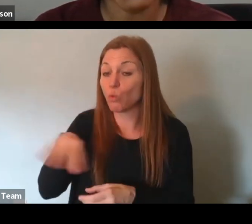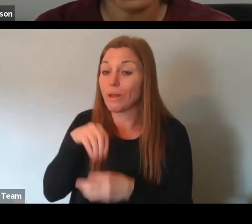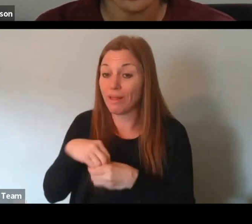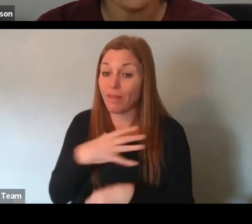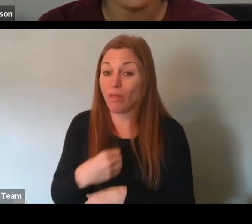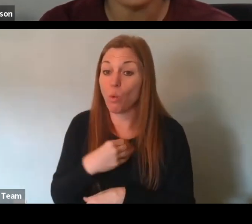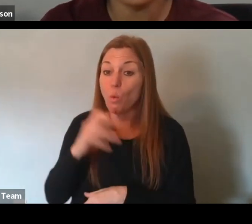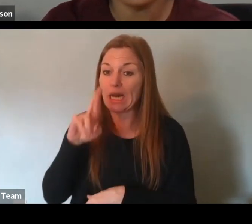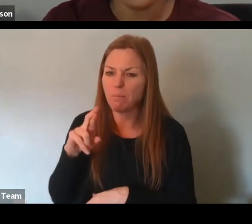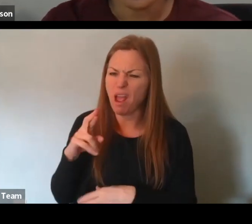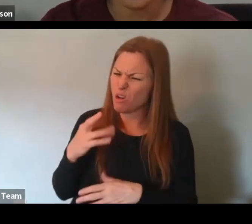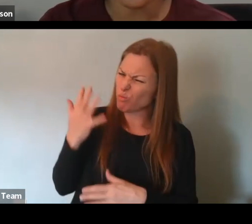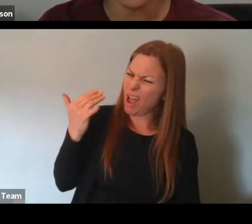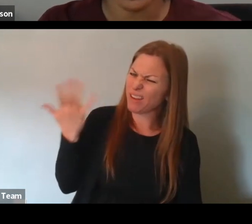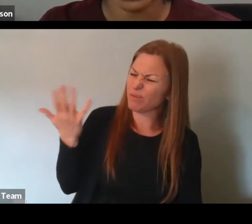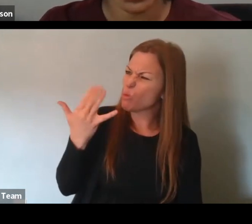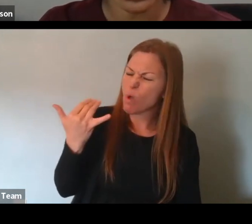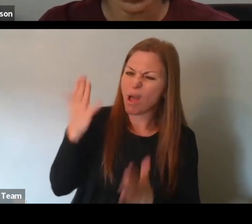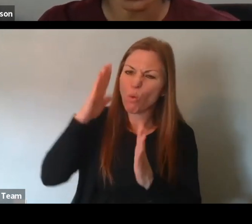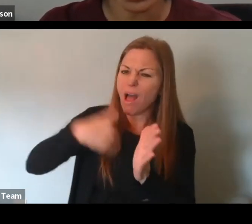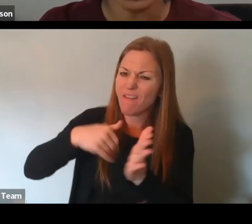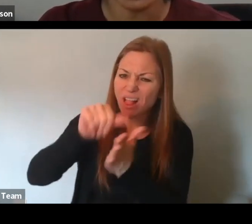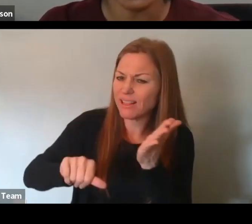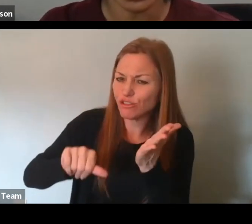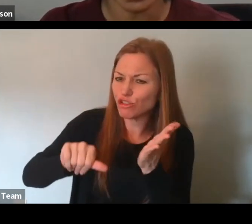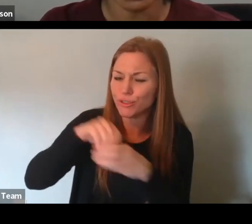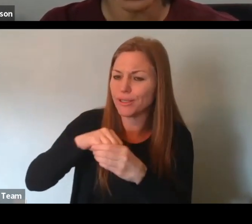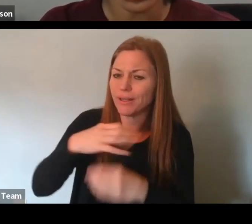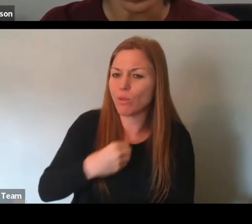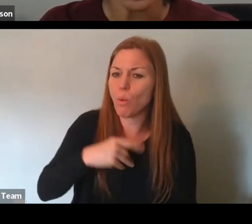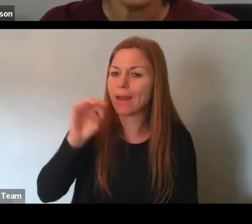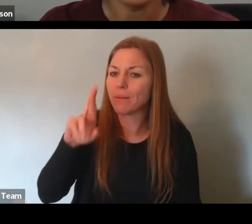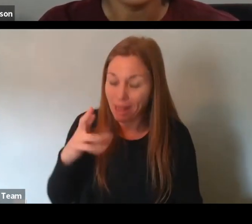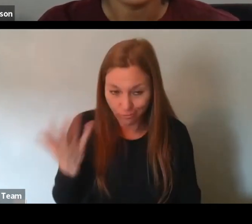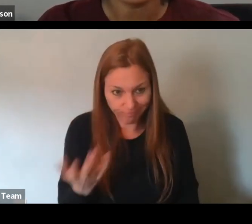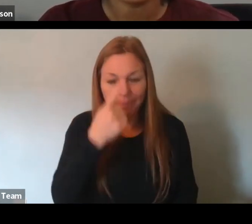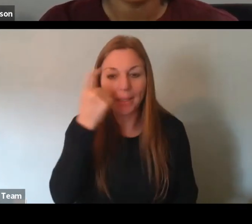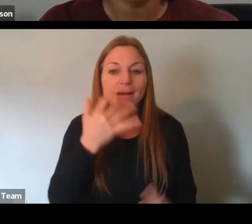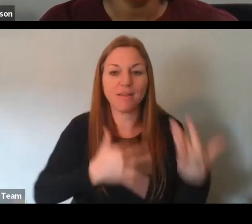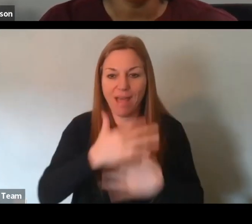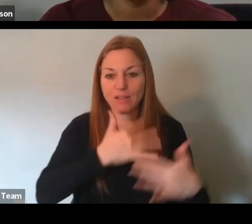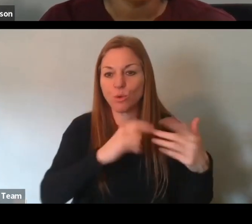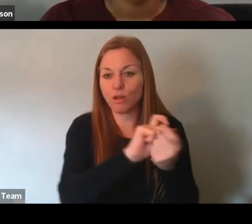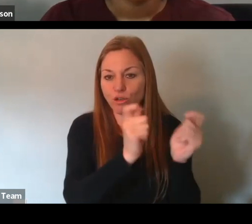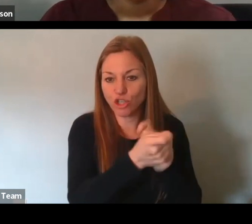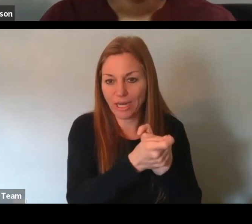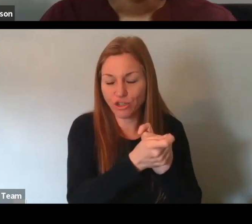and other white matter changes include a decrease in the integrity of the white